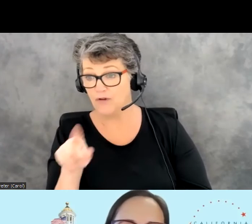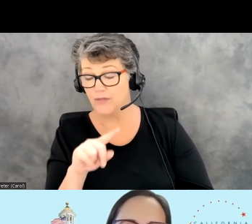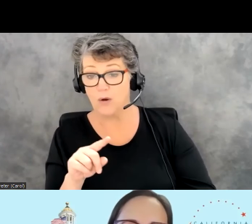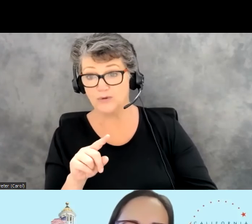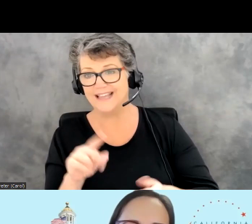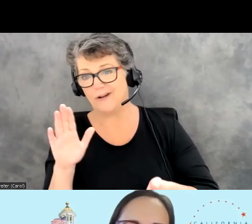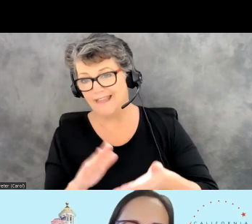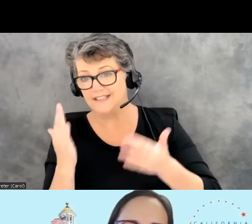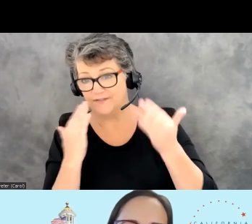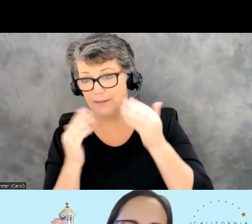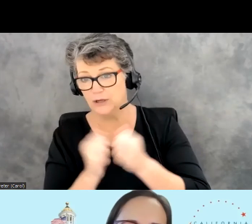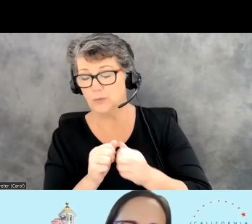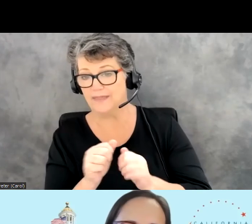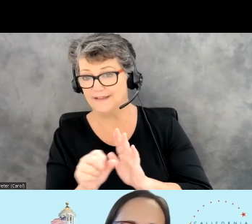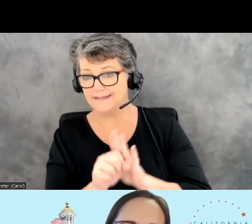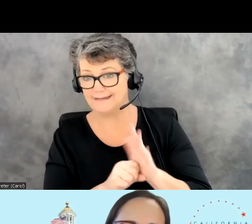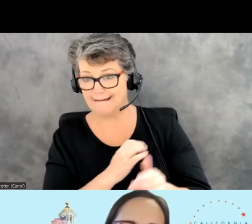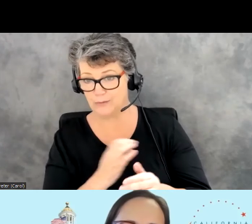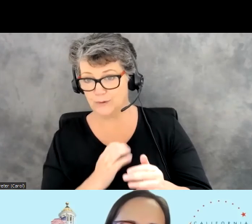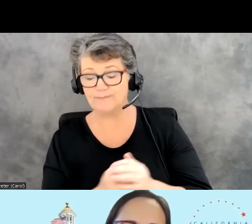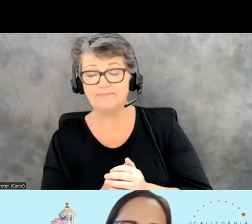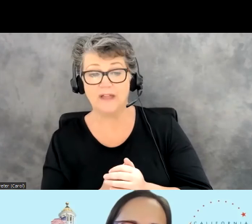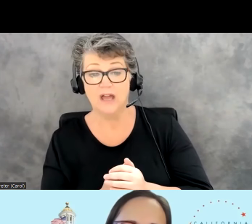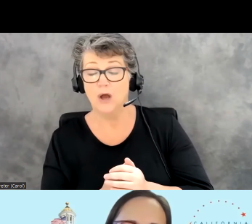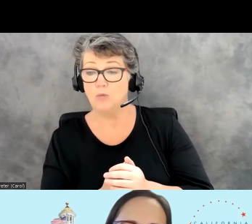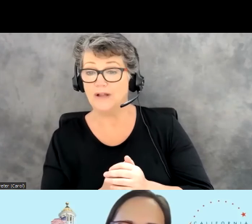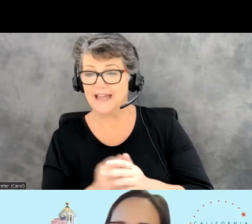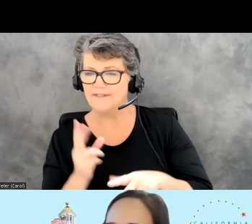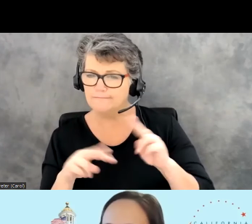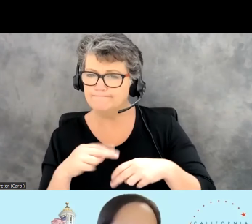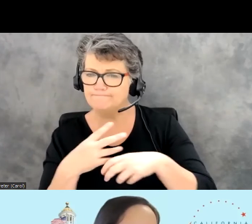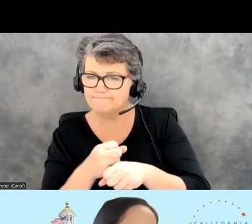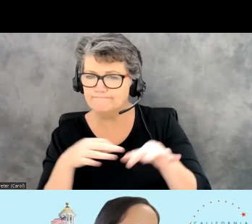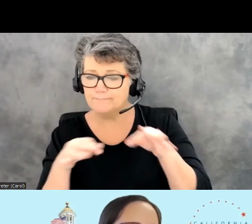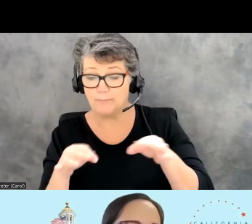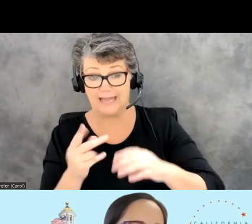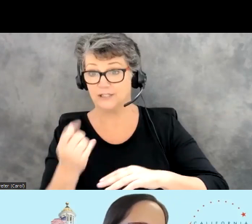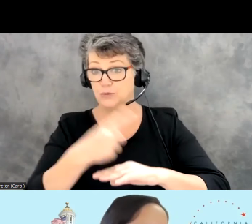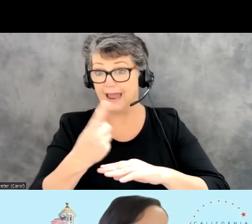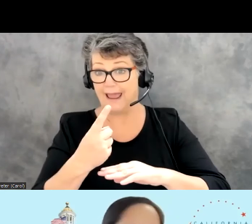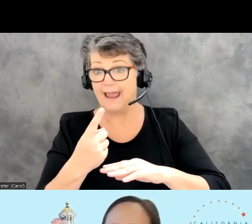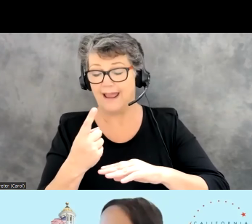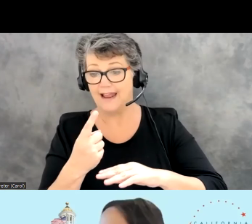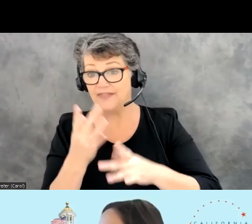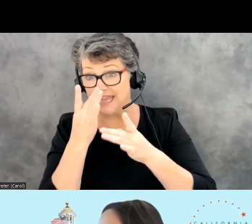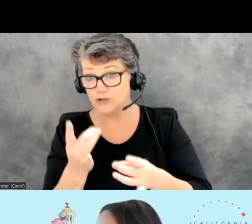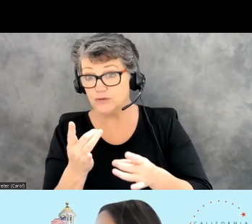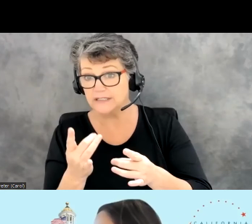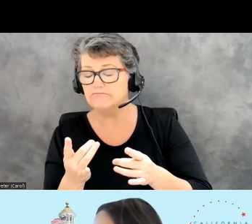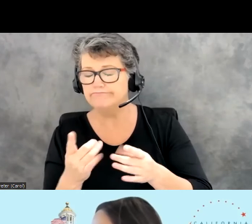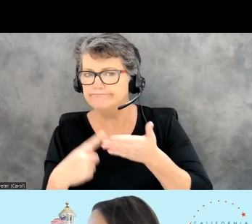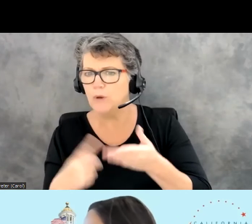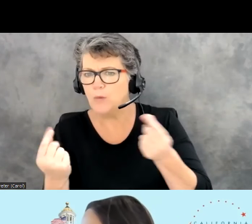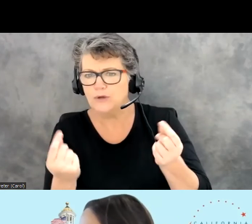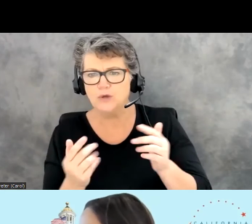familiar with the State Council. We'll give an overview specifically, since today the interest was to talk about what we're doing